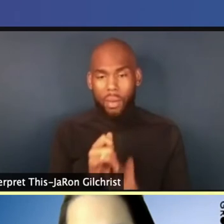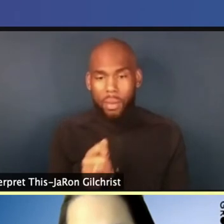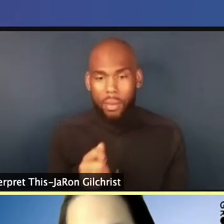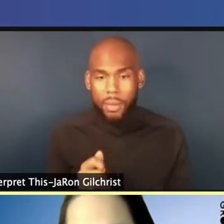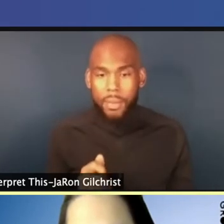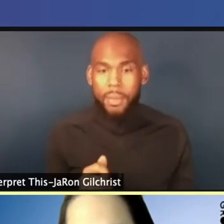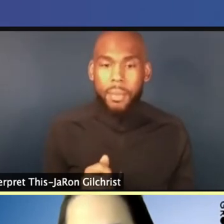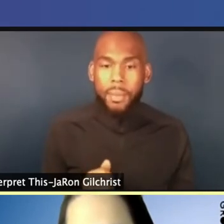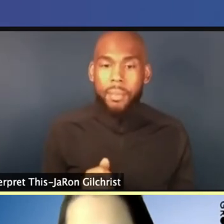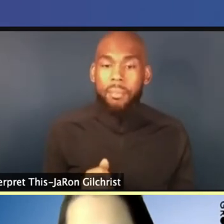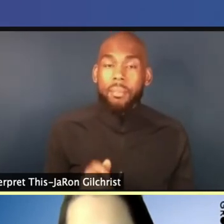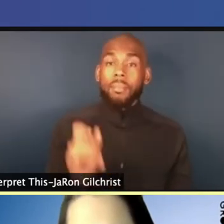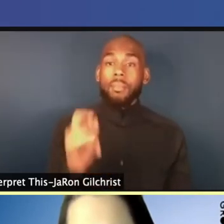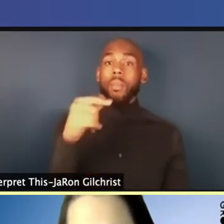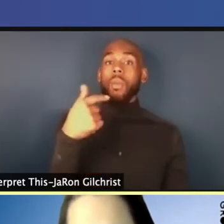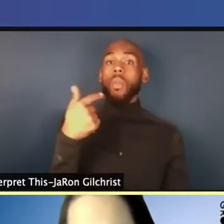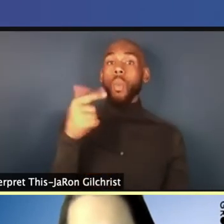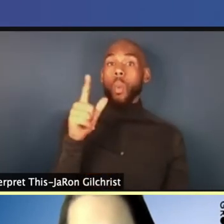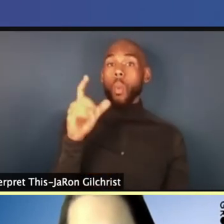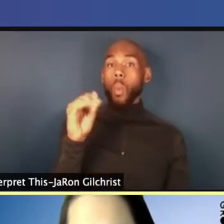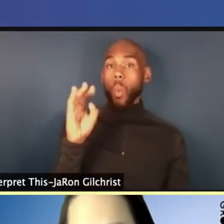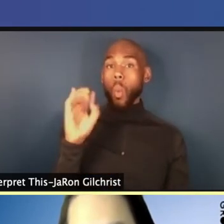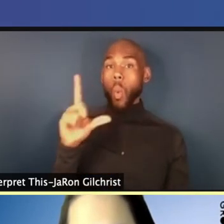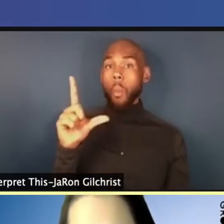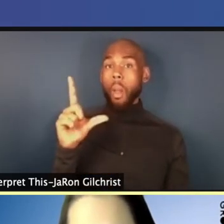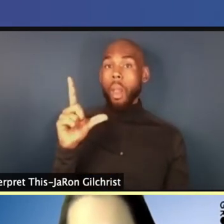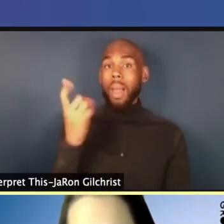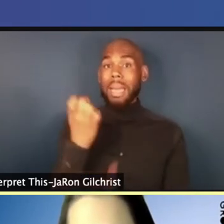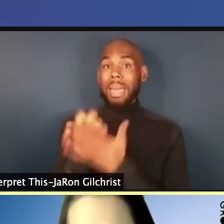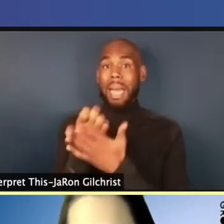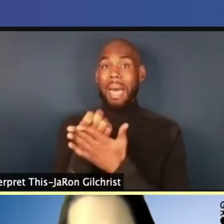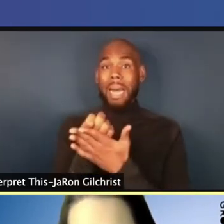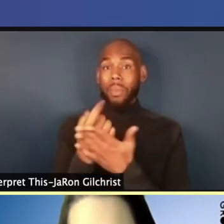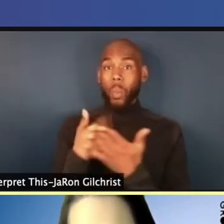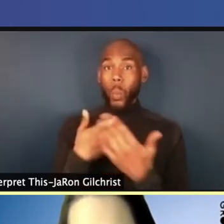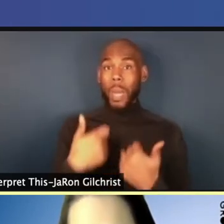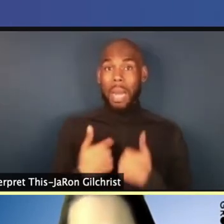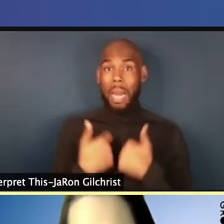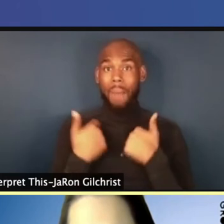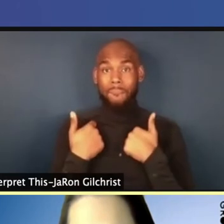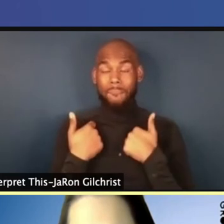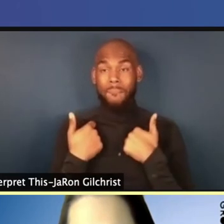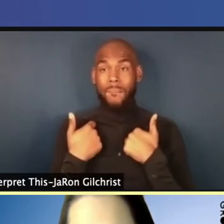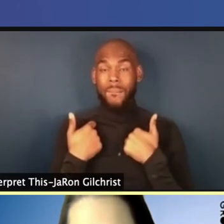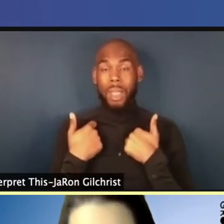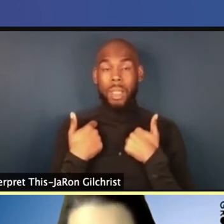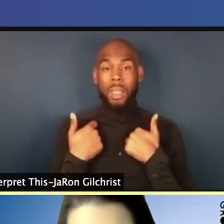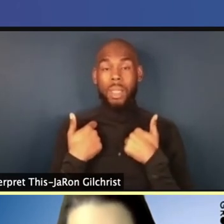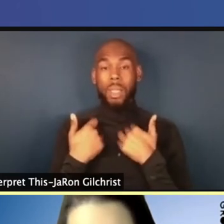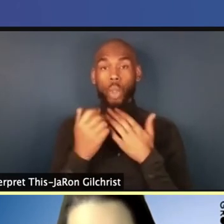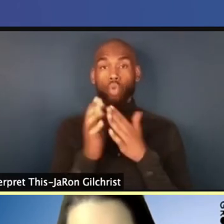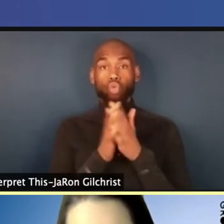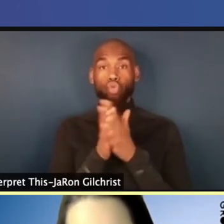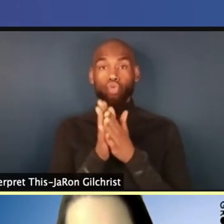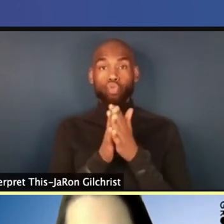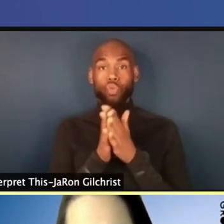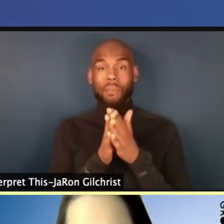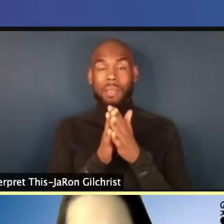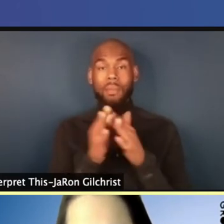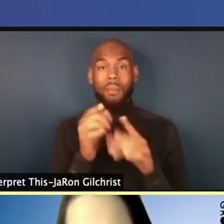the global economy that we live inside of, that's driven by the fossil fuel industry,